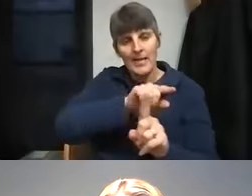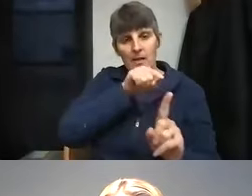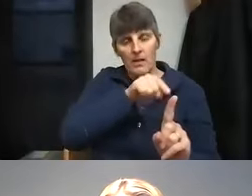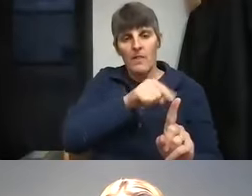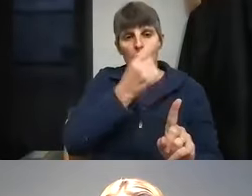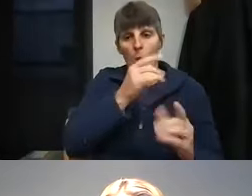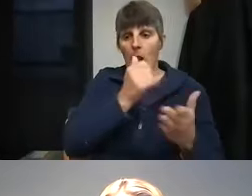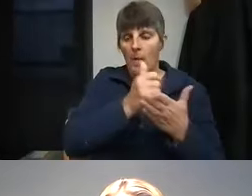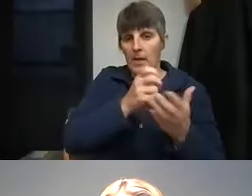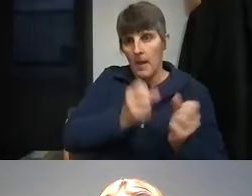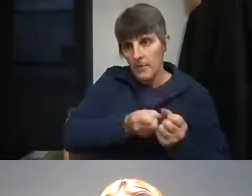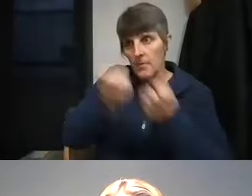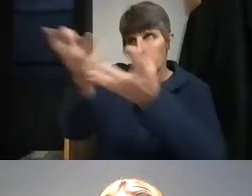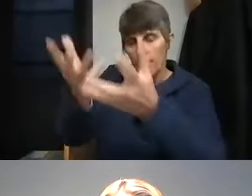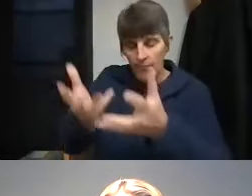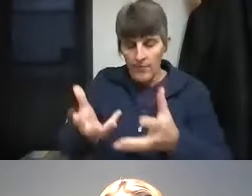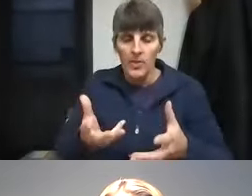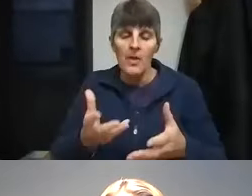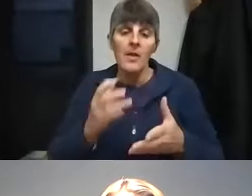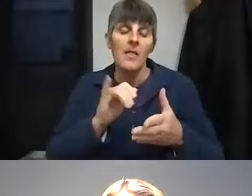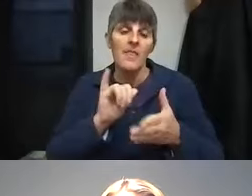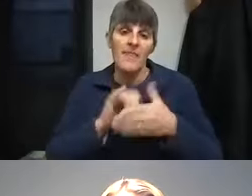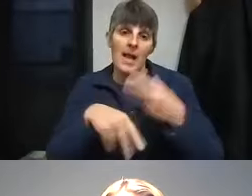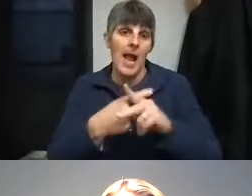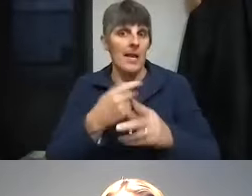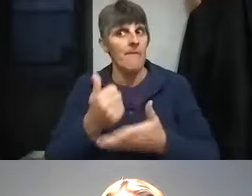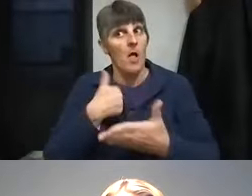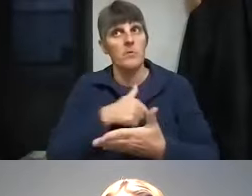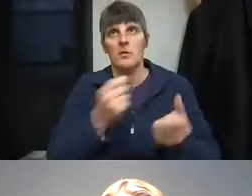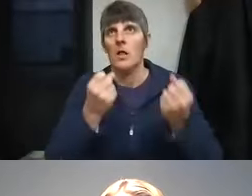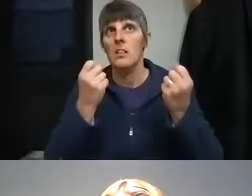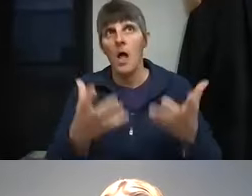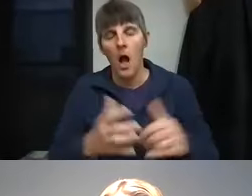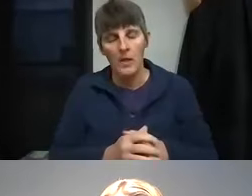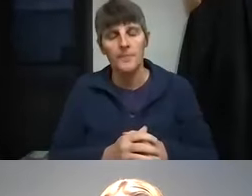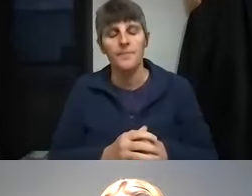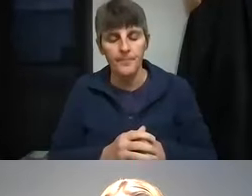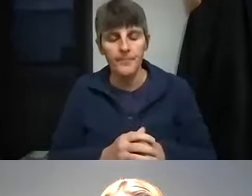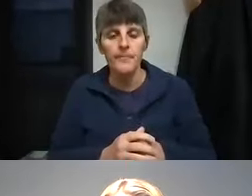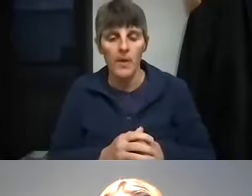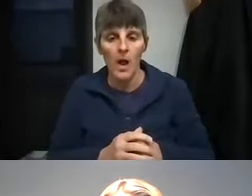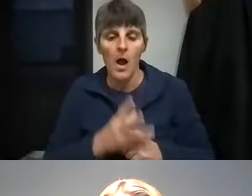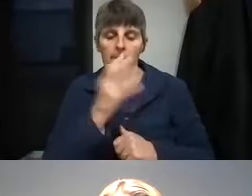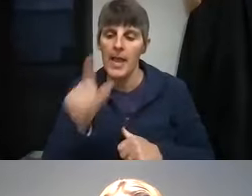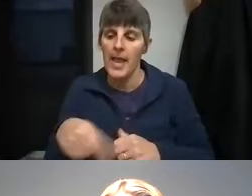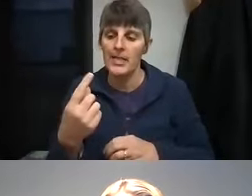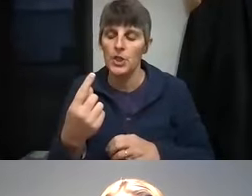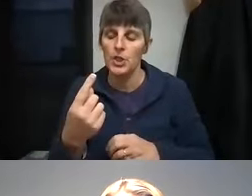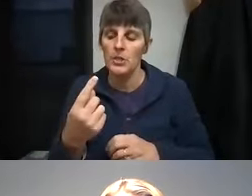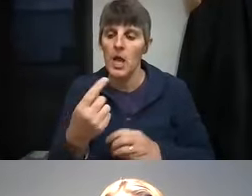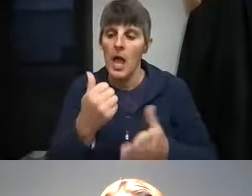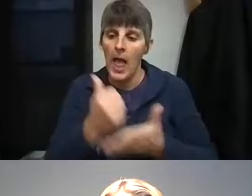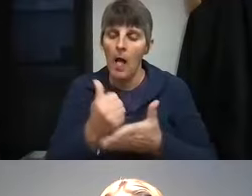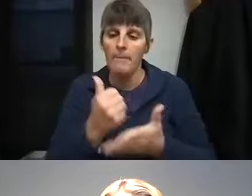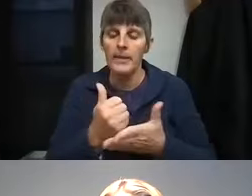them to toss the ball. That kind of really helped us out a lot. And just helping